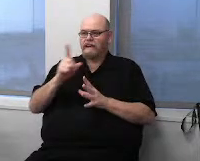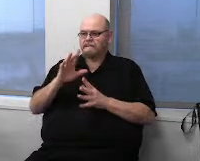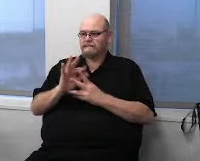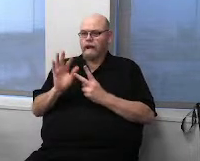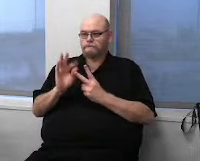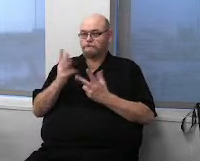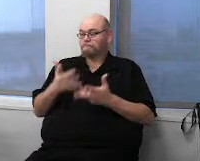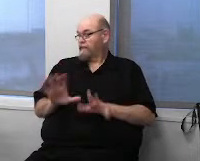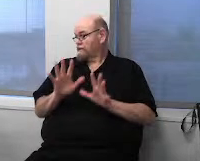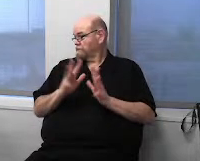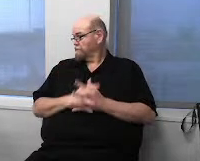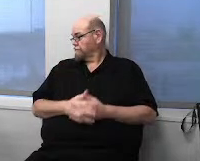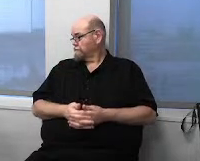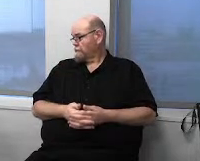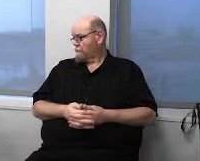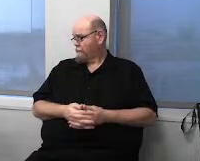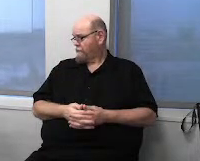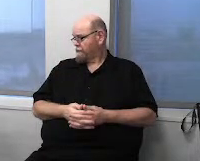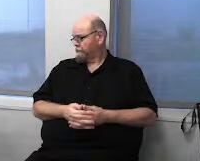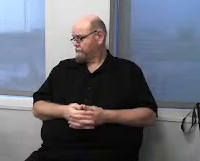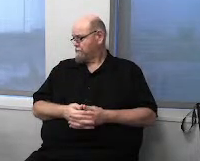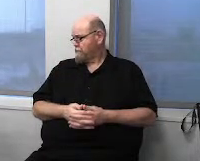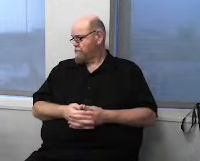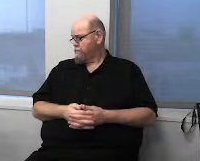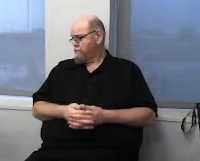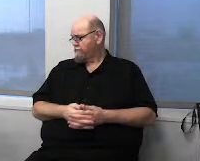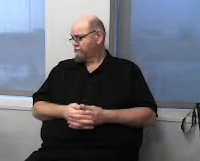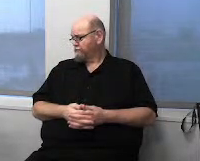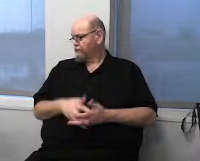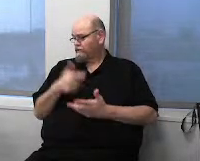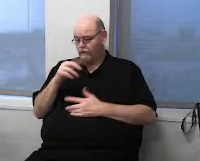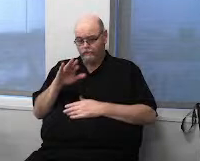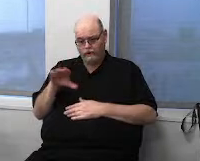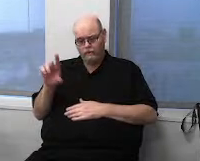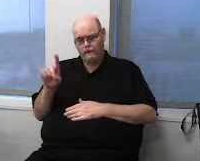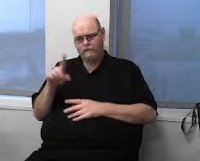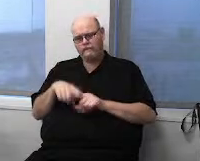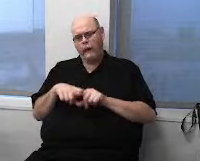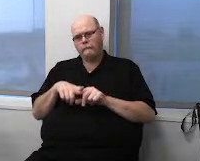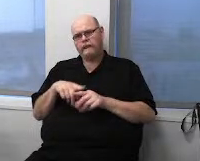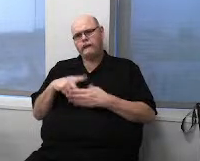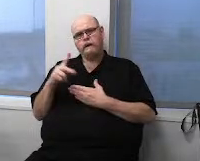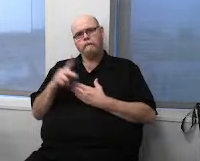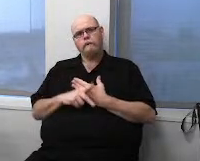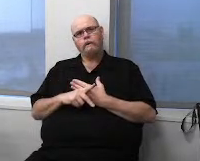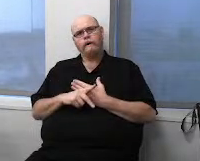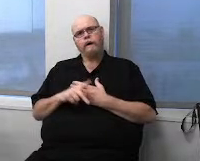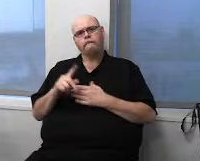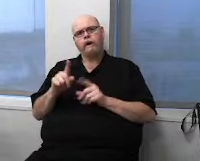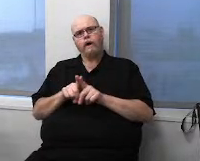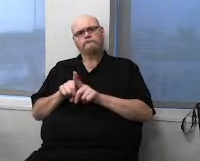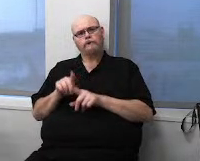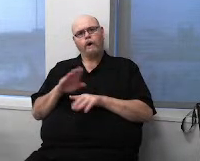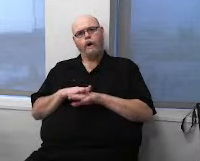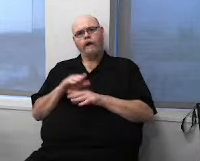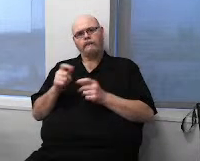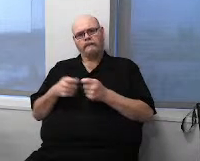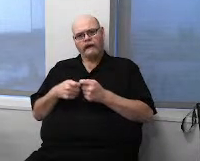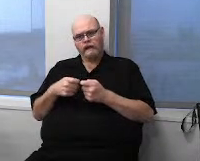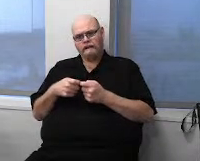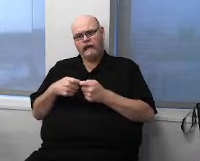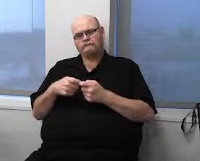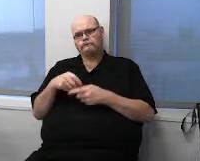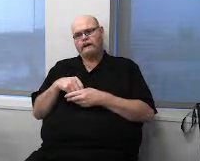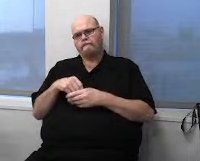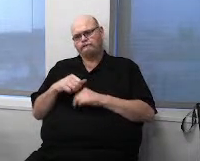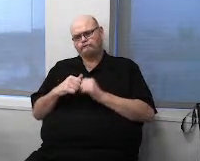anything is an option. That's all. Next question. The distribution grid reliability program also includes work on electrical infrastructure